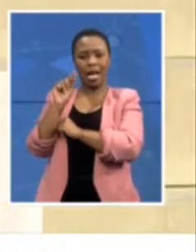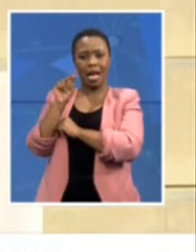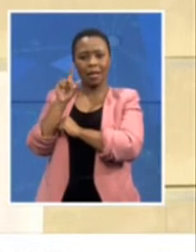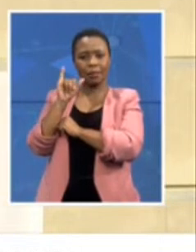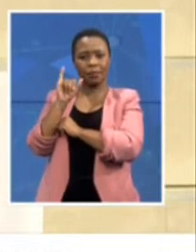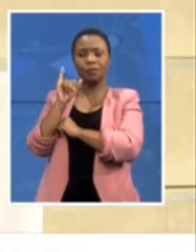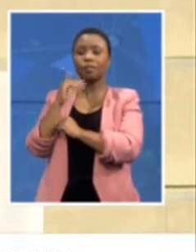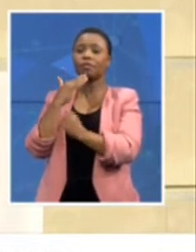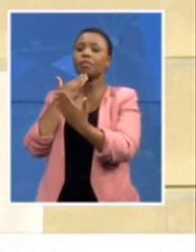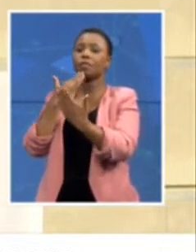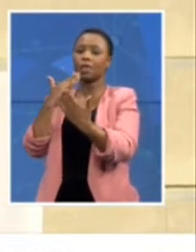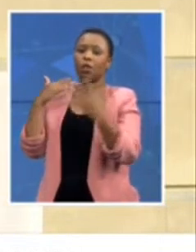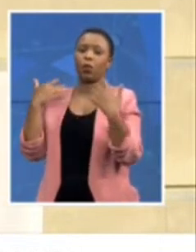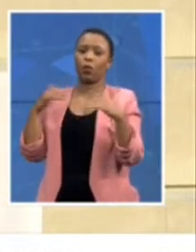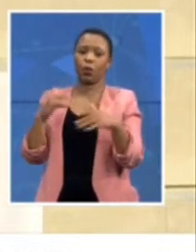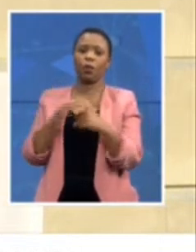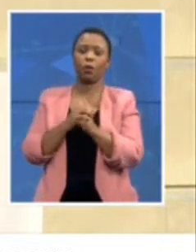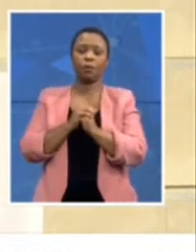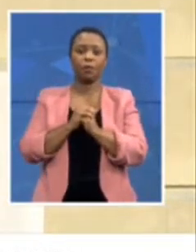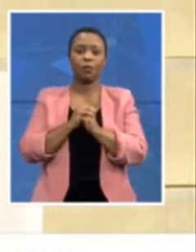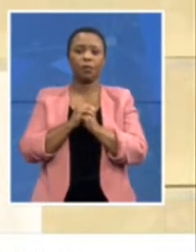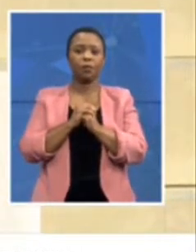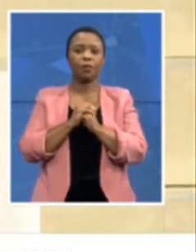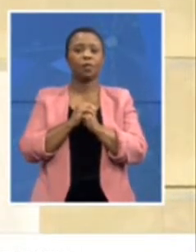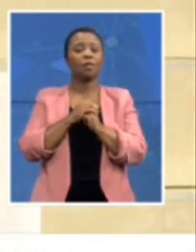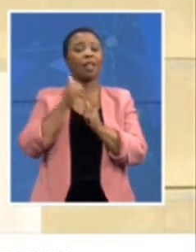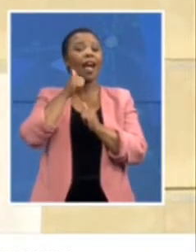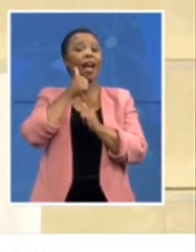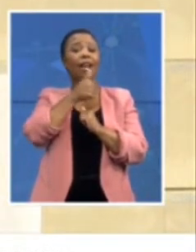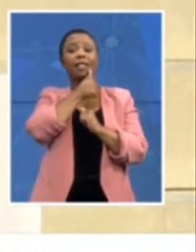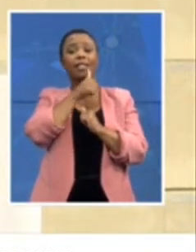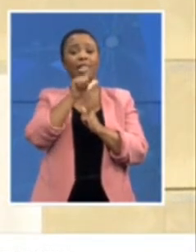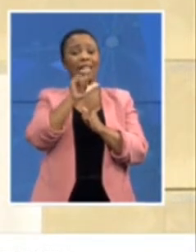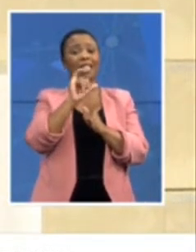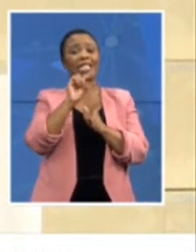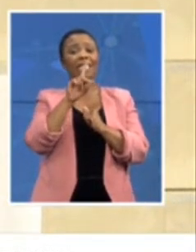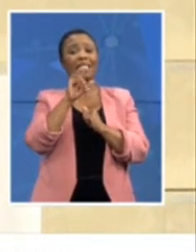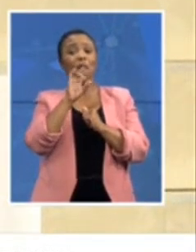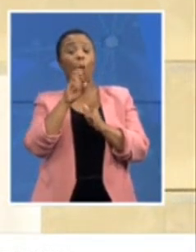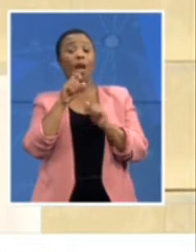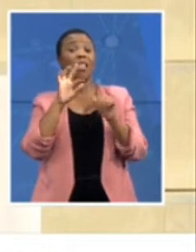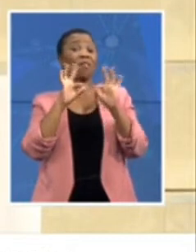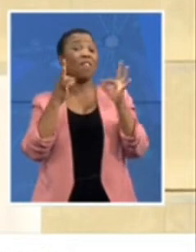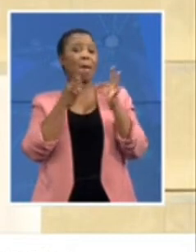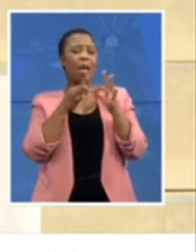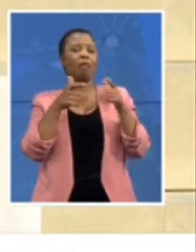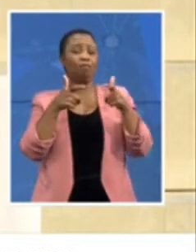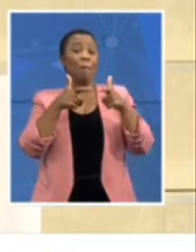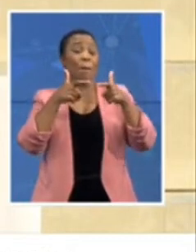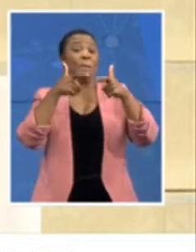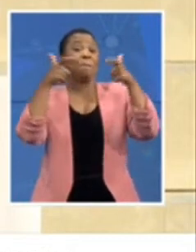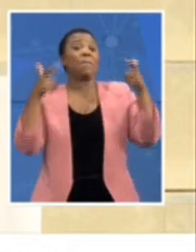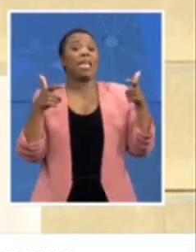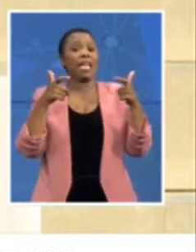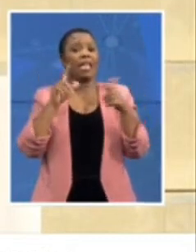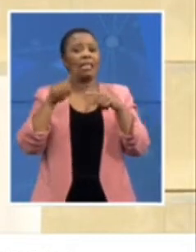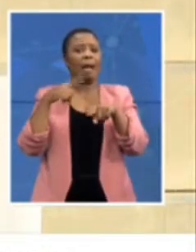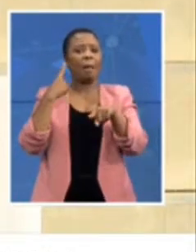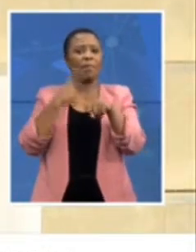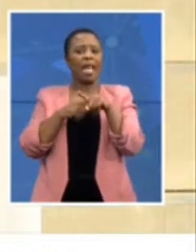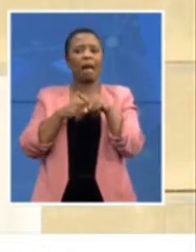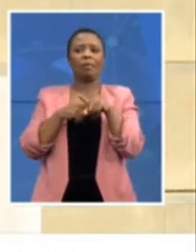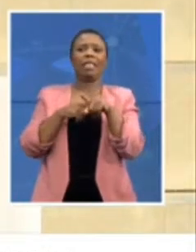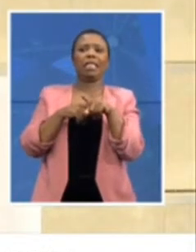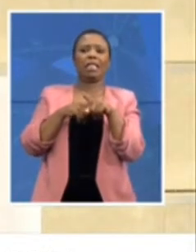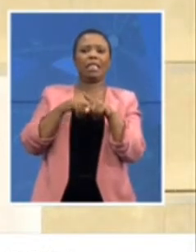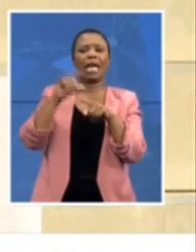Auntie Lindiwe's family is big. Sometimes it's even difficult to call it an extended family. Sometimes it's even